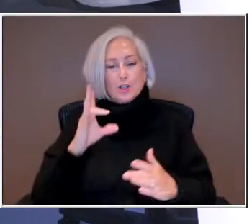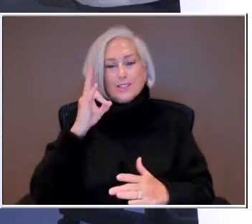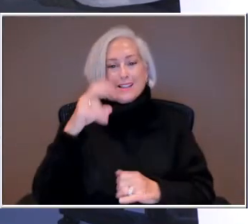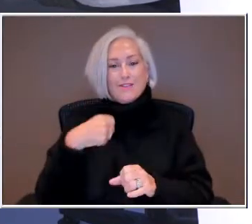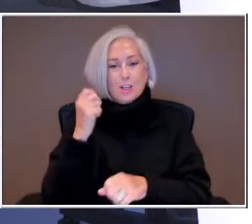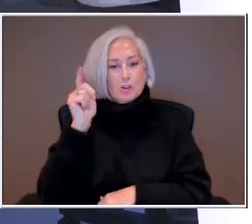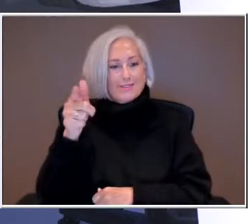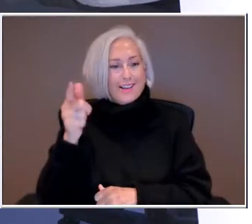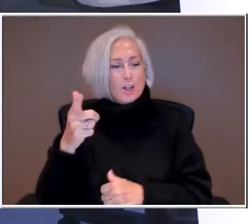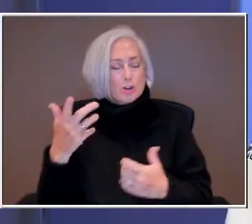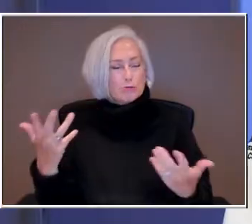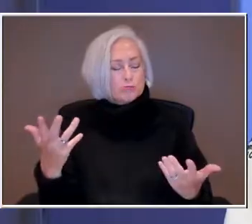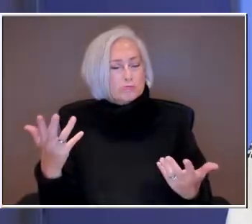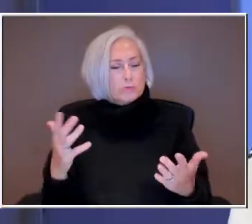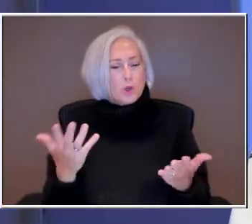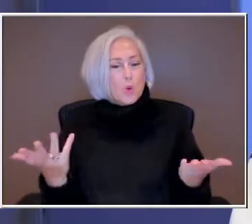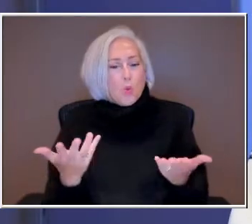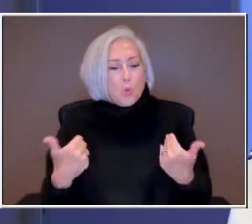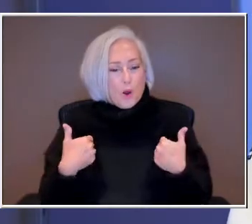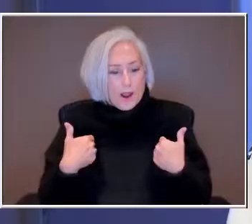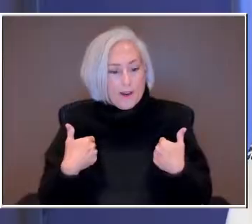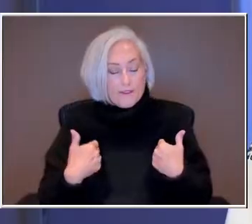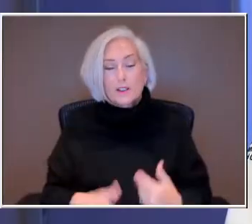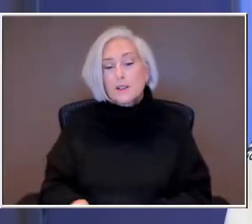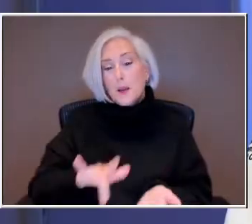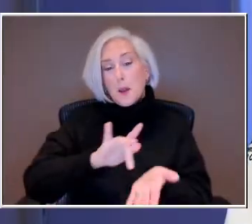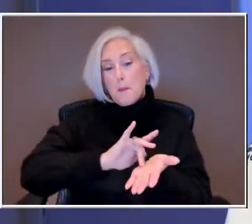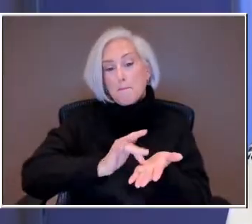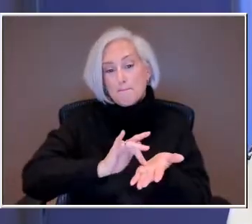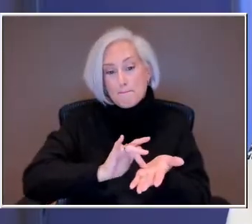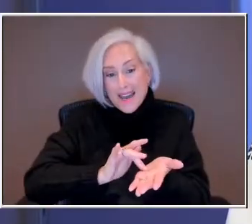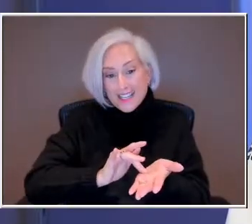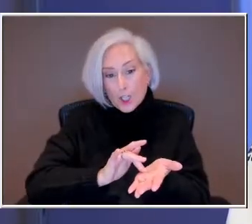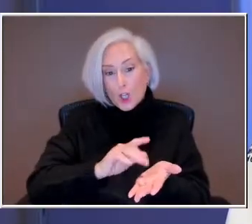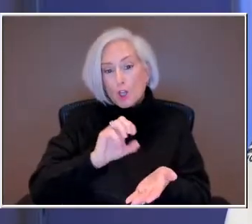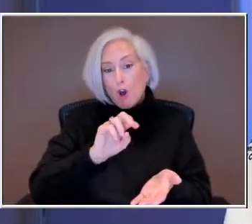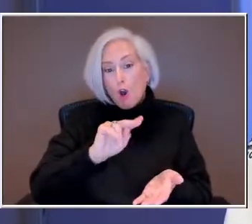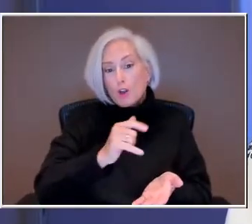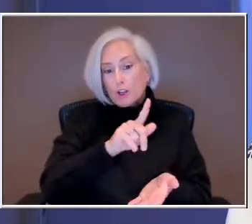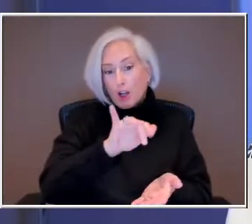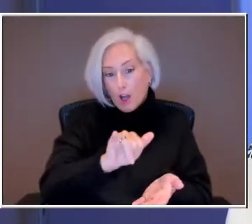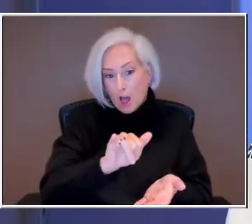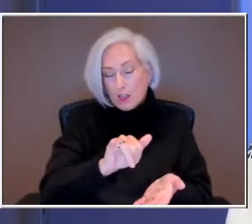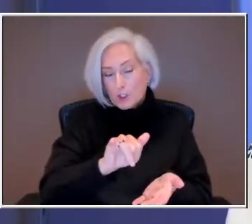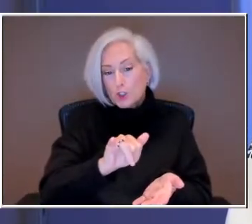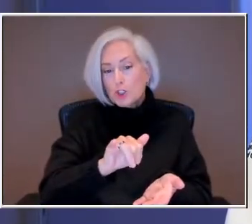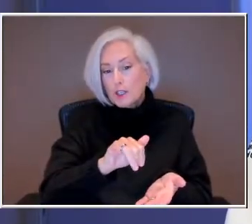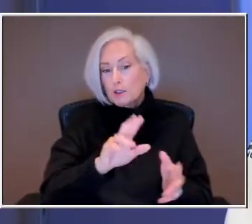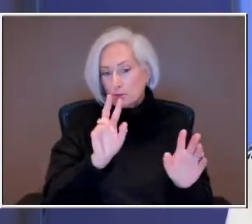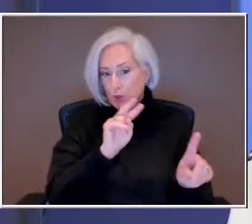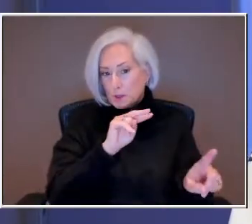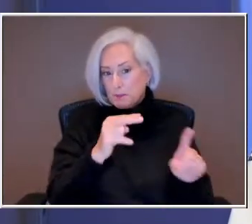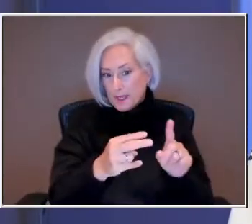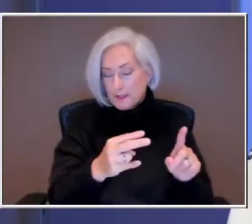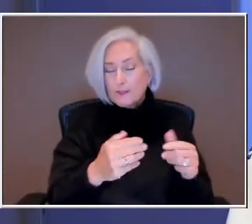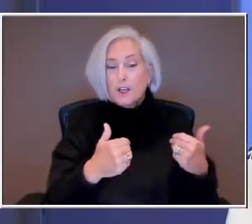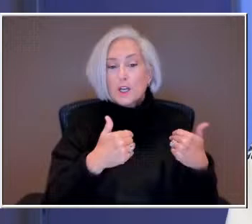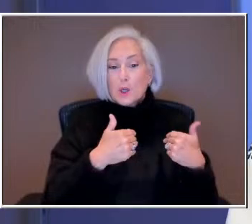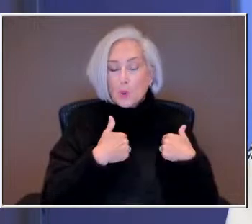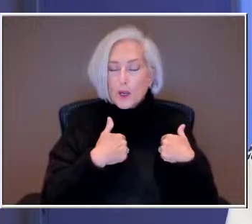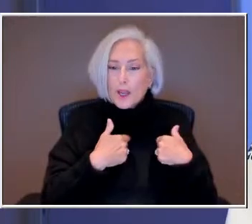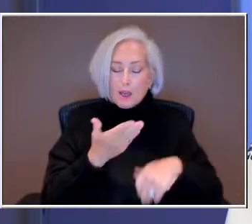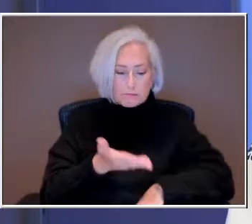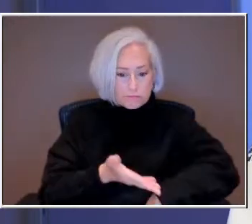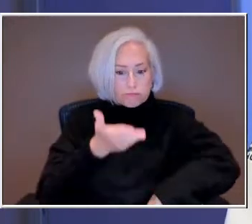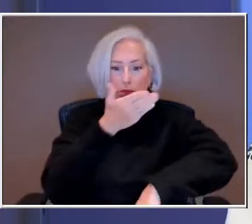Yeah, absolutely. On the medical oncology side, as Dr. Wong alluded to, I mean, we've gotten so much better at